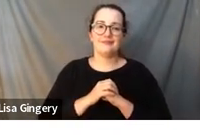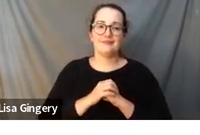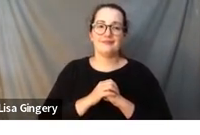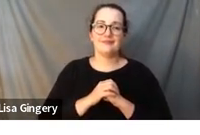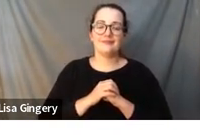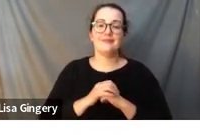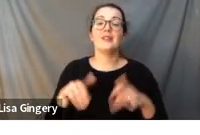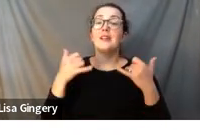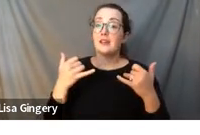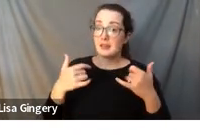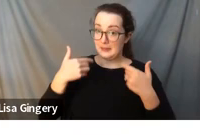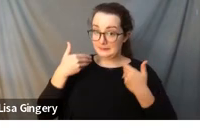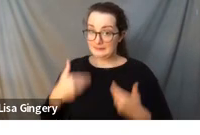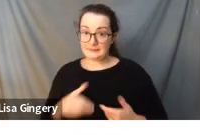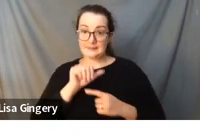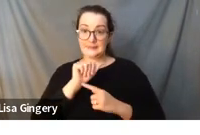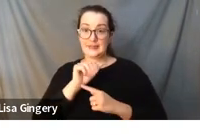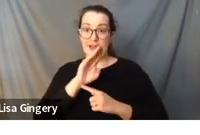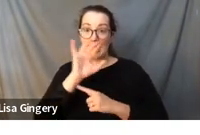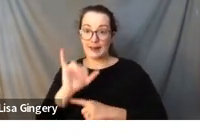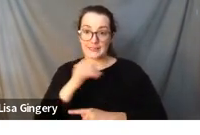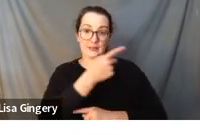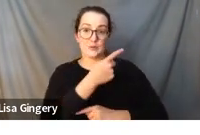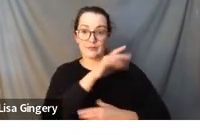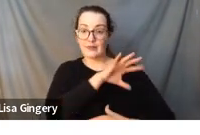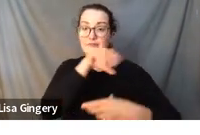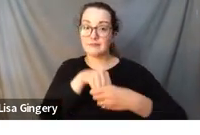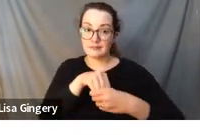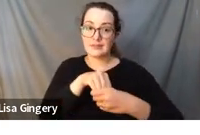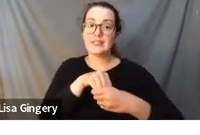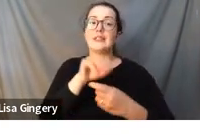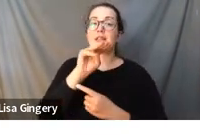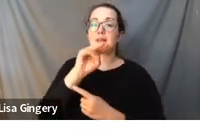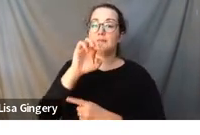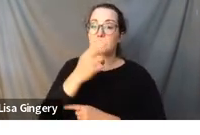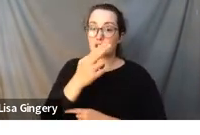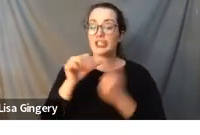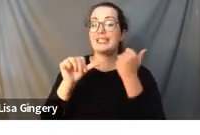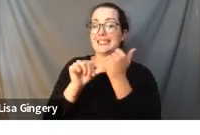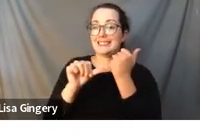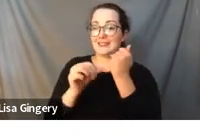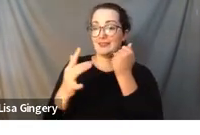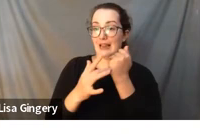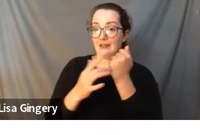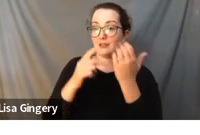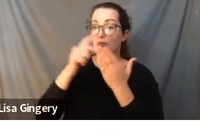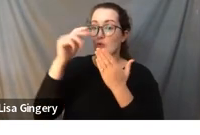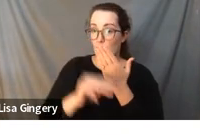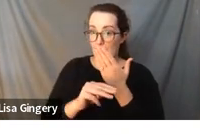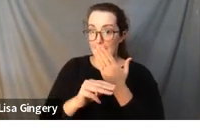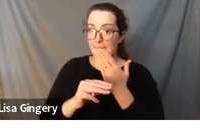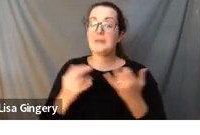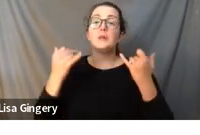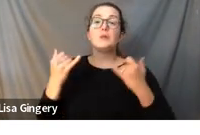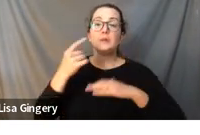And me and Abby were both part of the Michigan Assistive Technology Program. So again, today, what our Tech Tuesdays are about are just